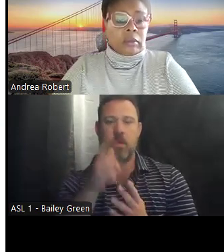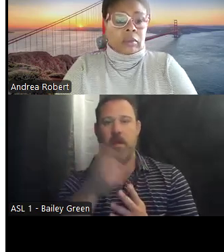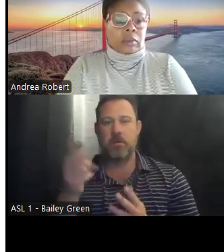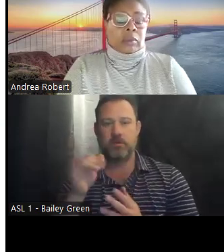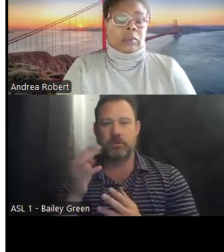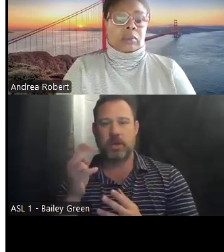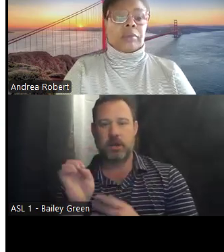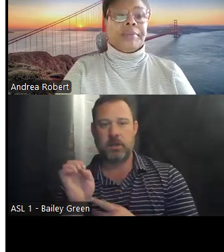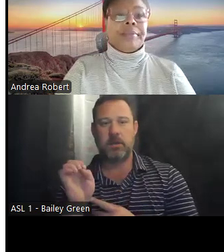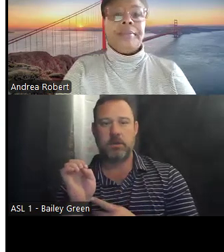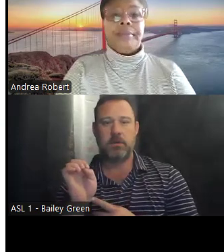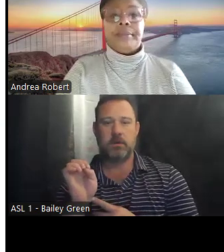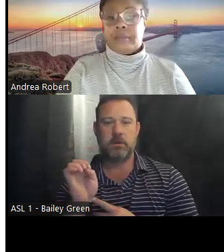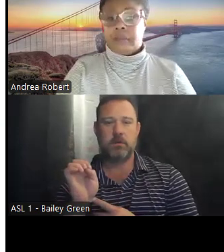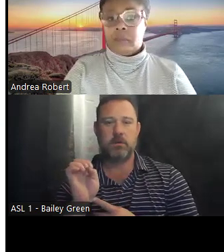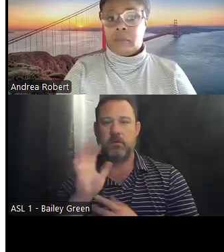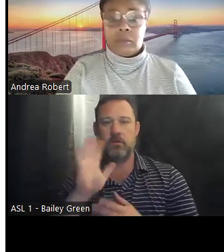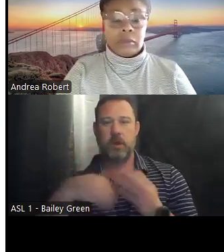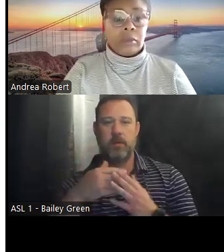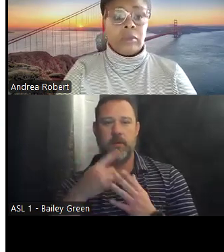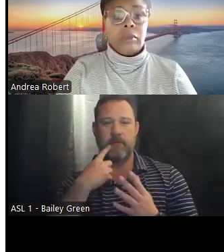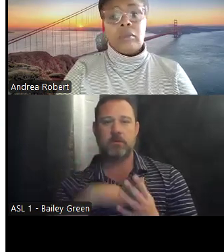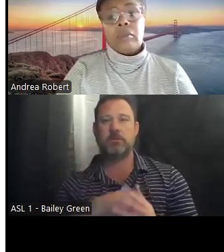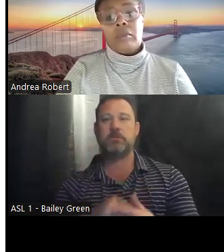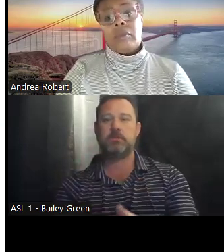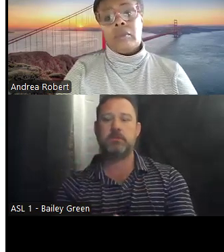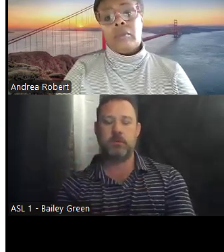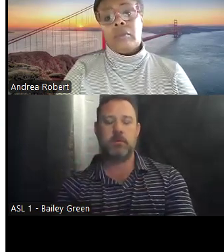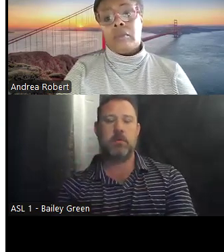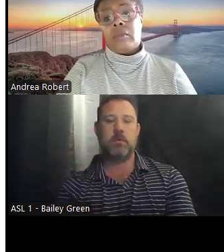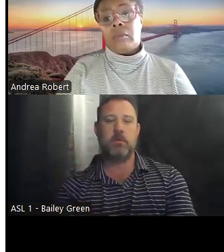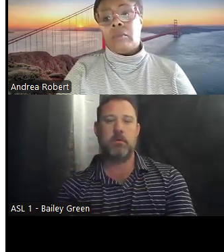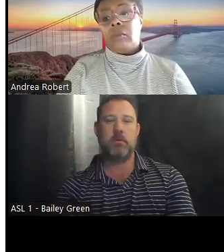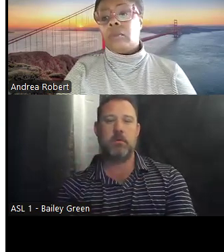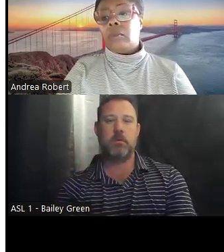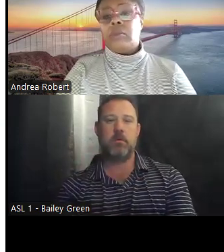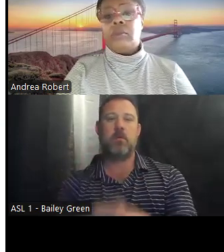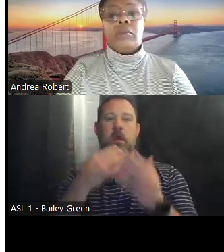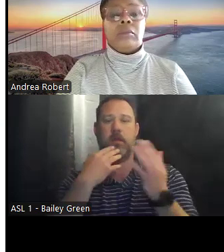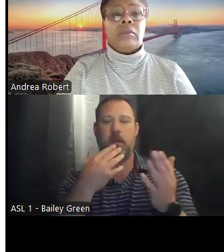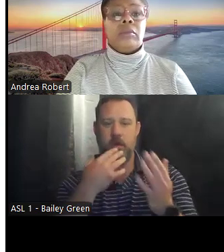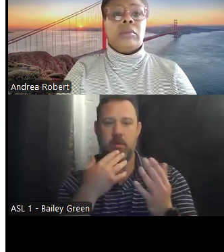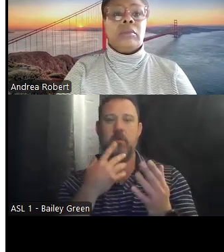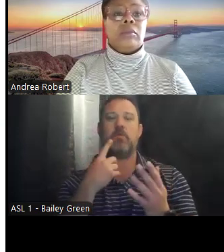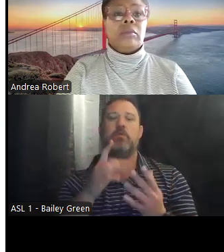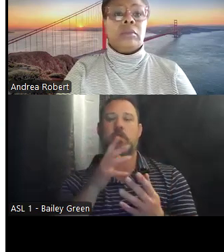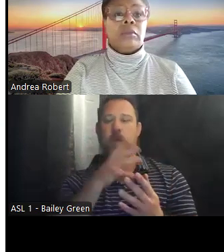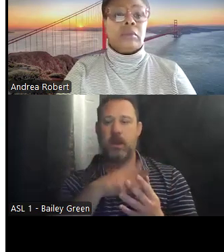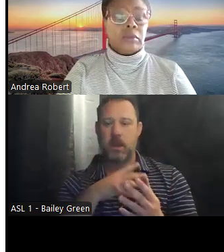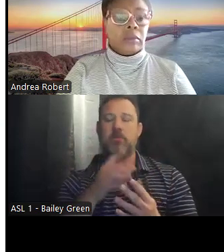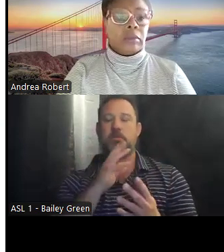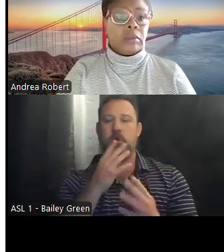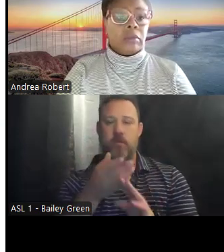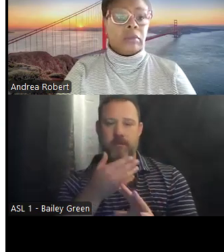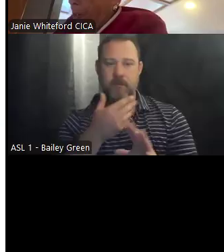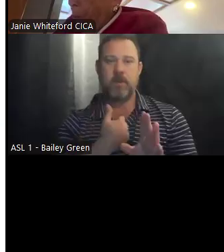Janie to wrap things up for us. Thank you. Thank you. And thank you to the gals that spoke before